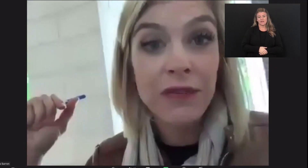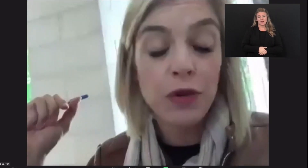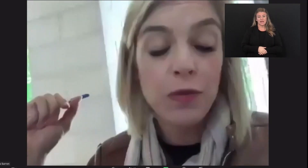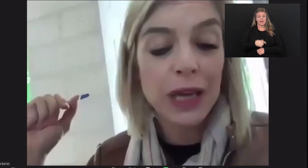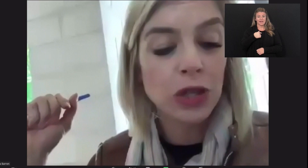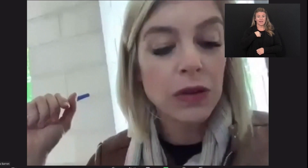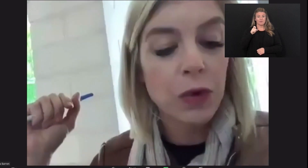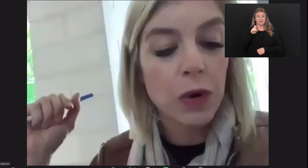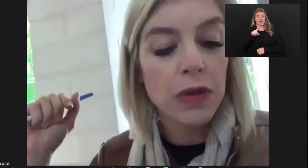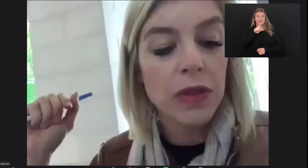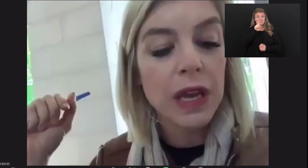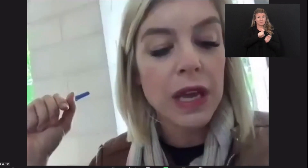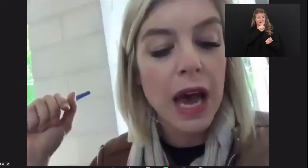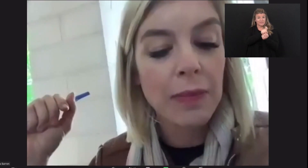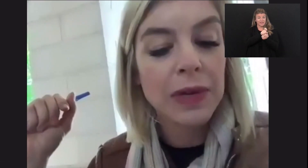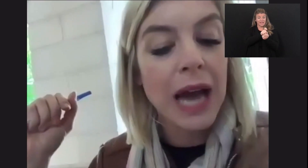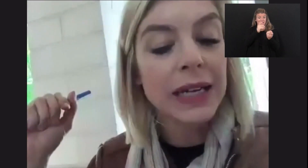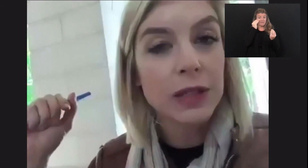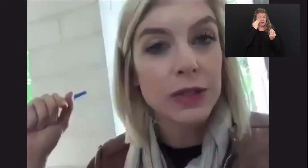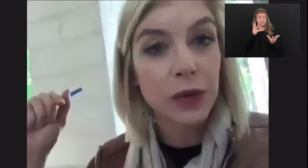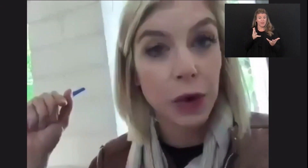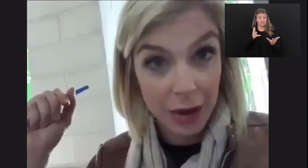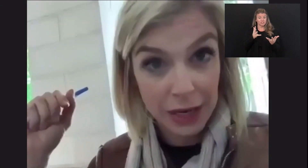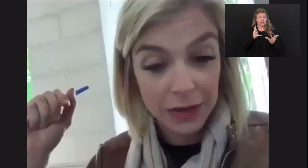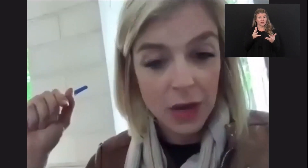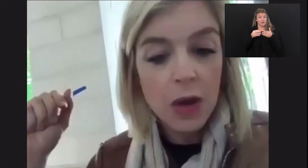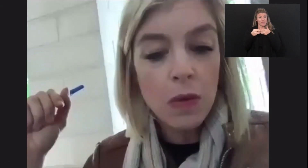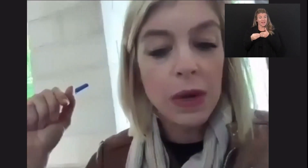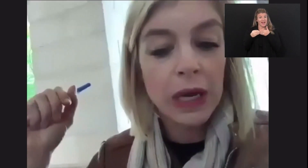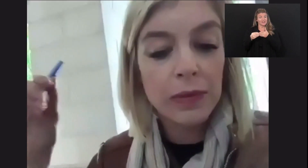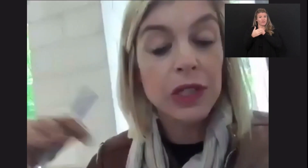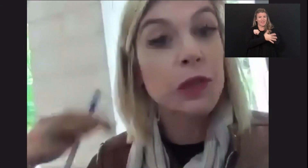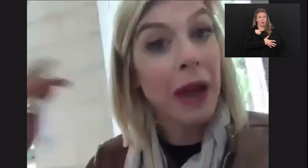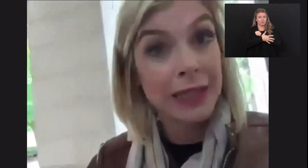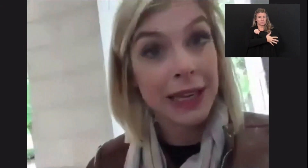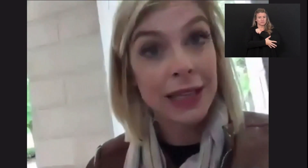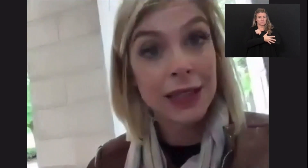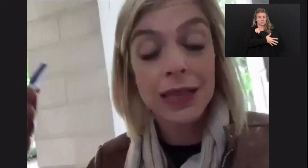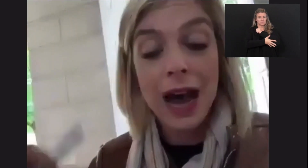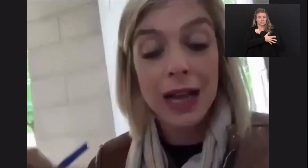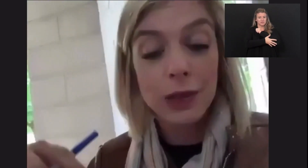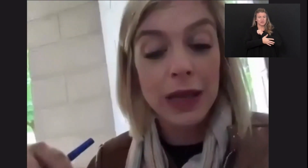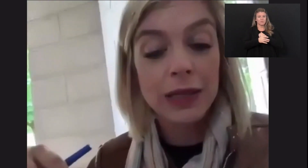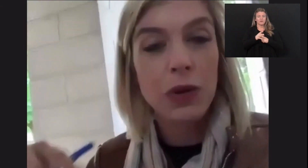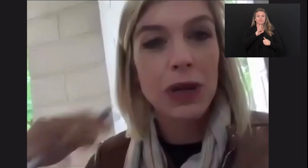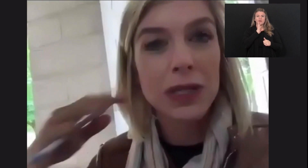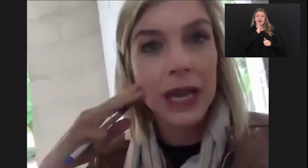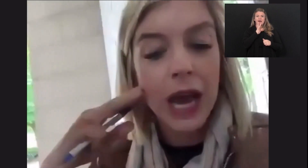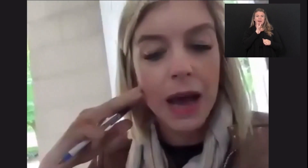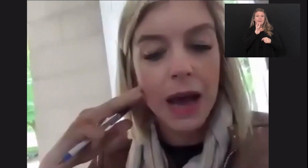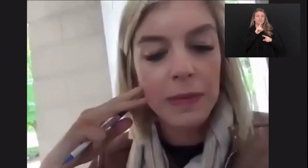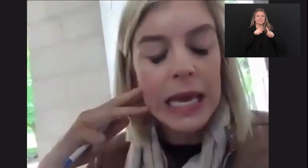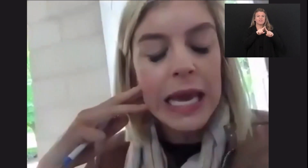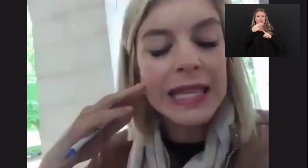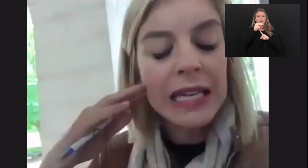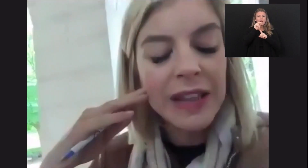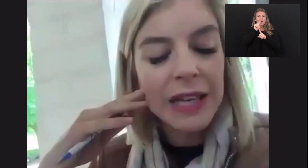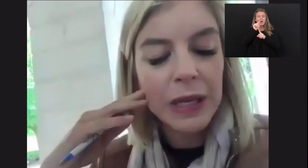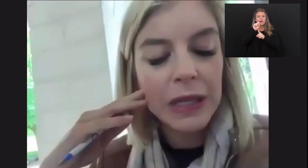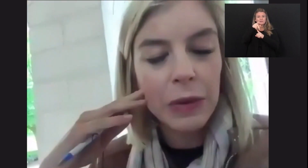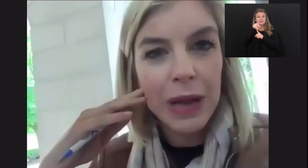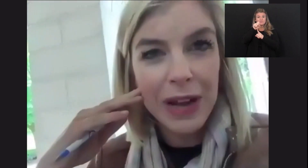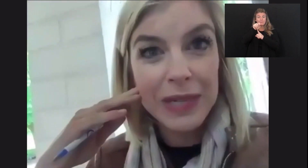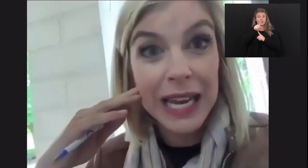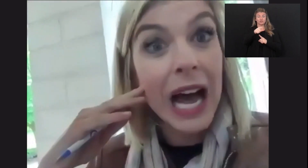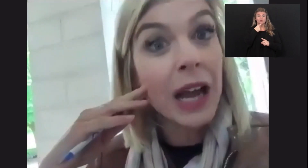specific information for the guidance for counties when it comes to spikes in cases and hotspots. And you all said at the end of last